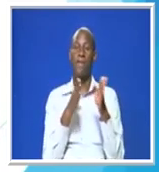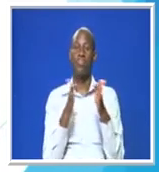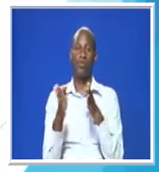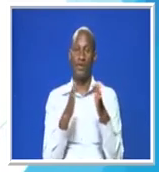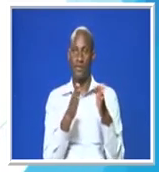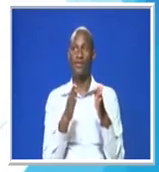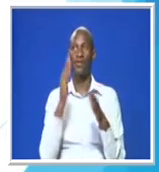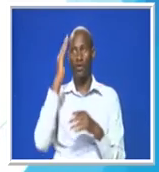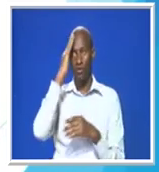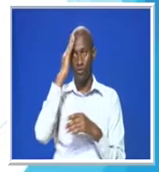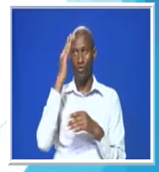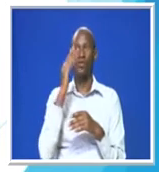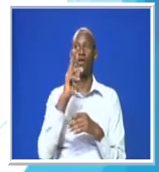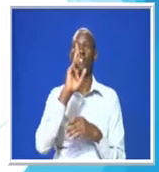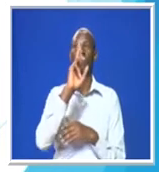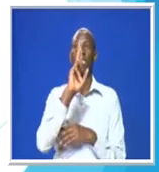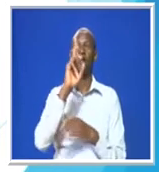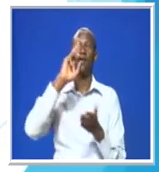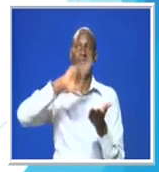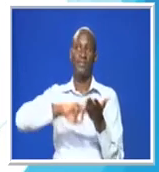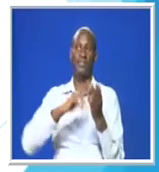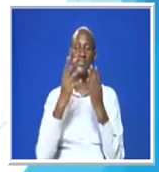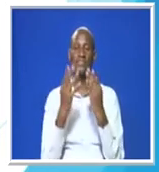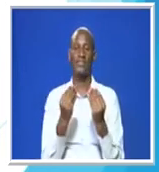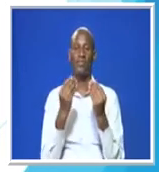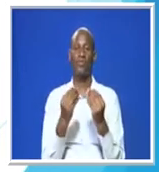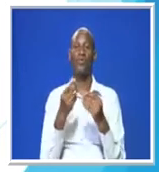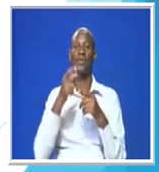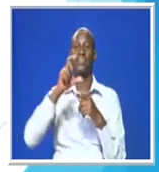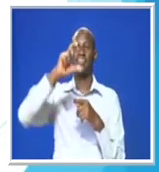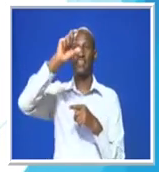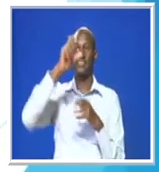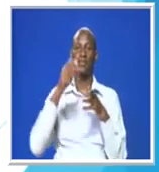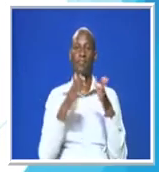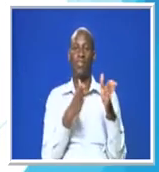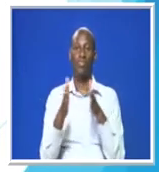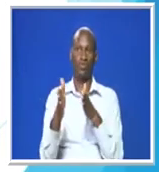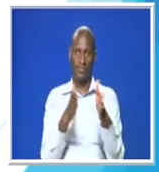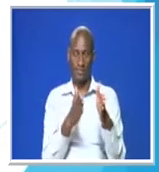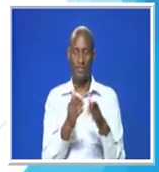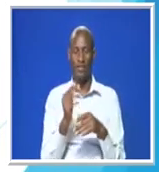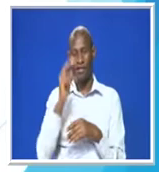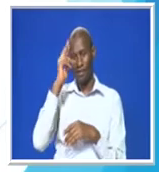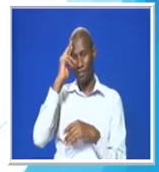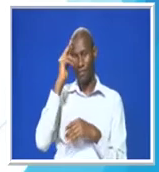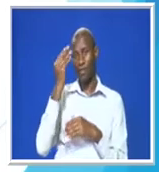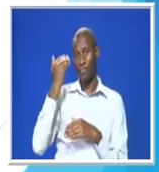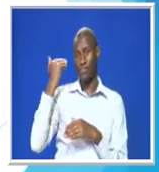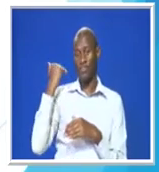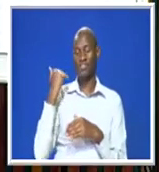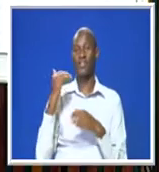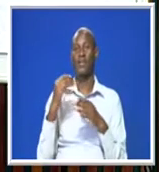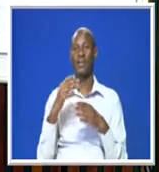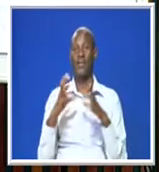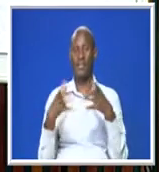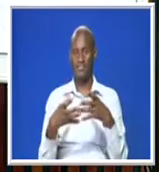as the repeated simple interest method. Remember in our previous class, we